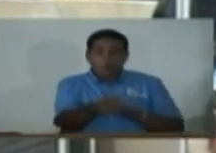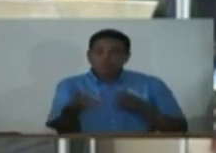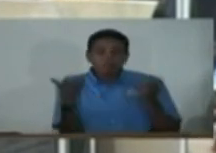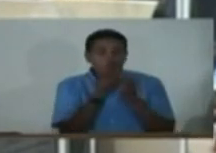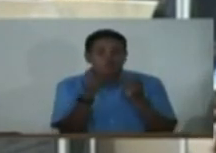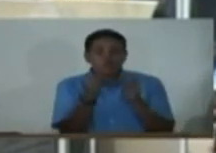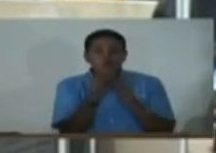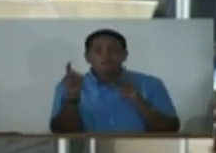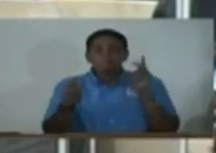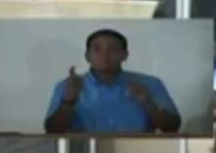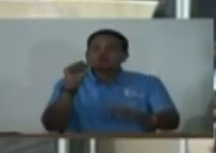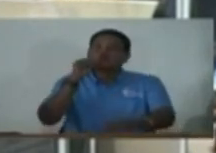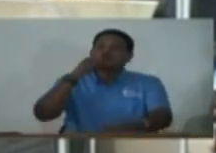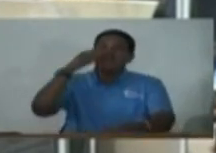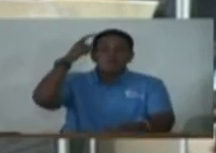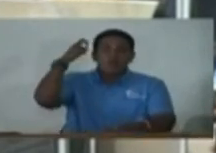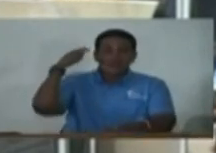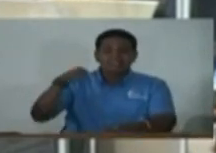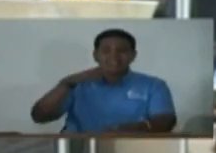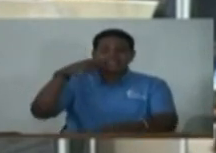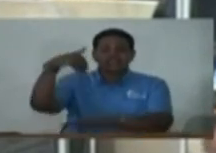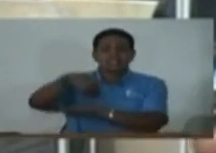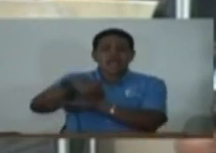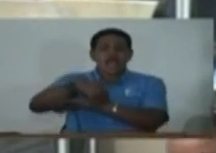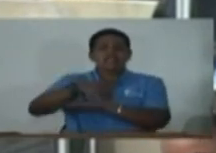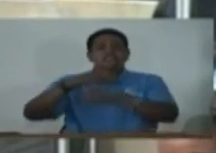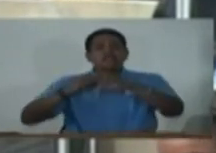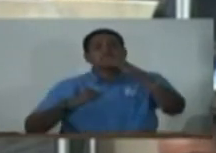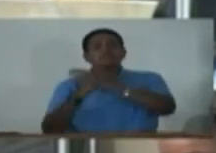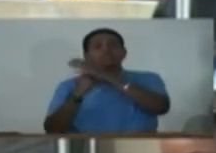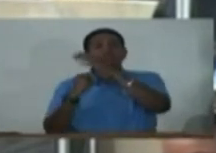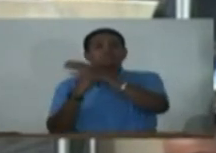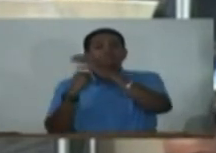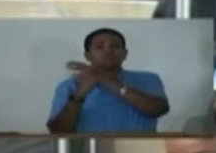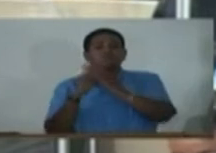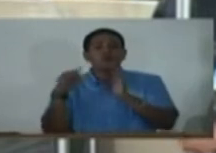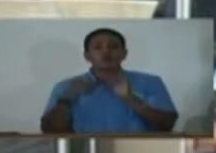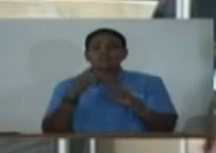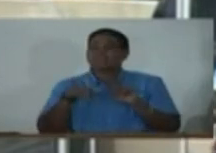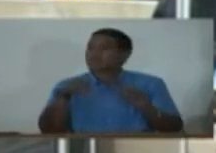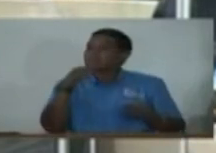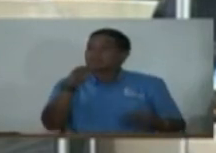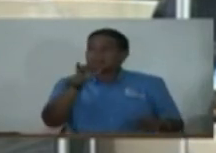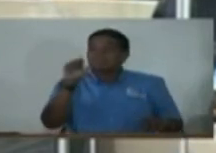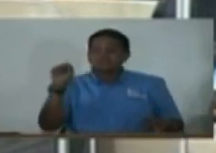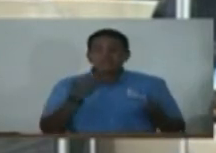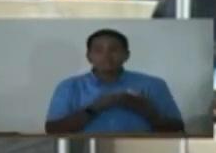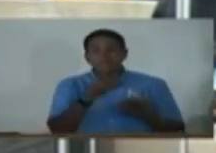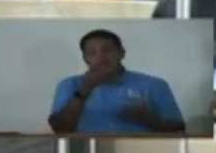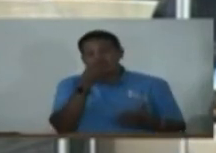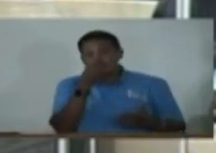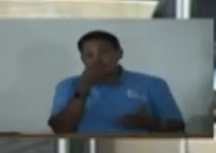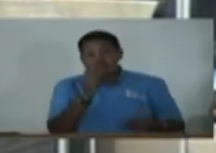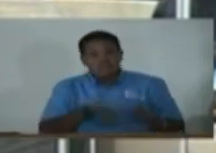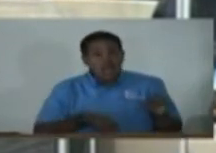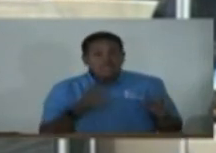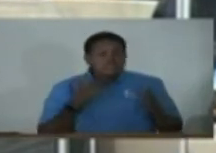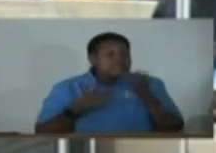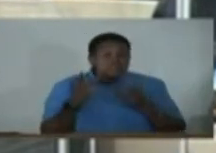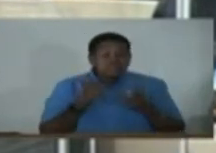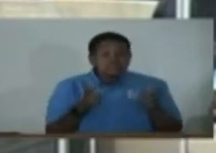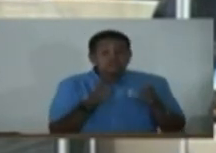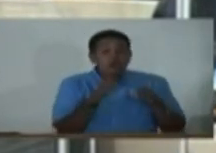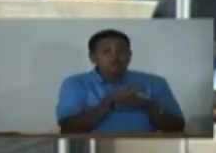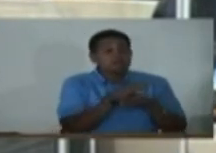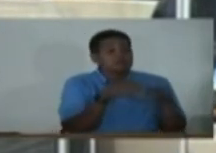People are suffering because of these nightly curfews, can barely pay bills and buy food. Small business